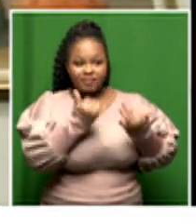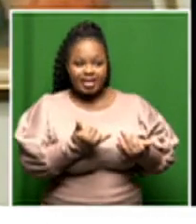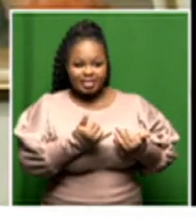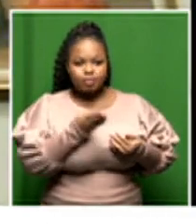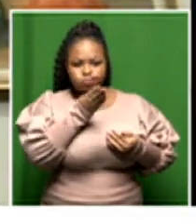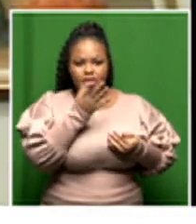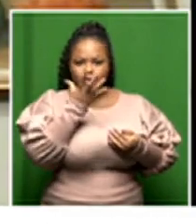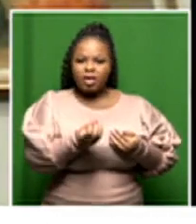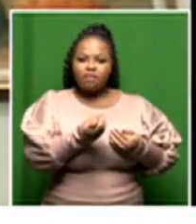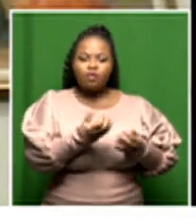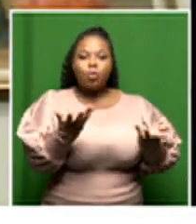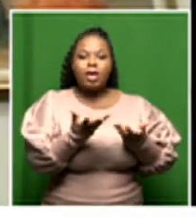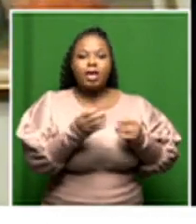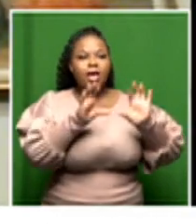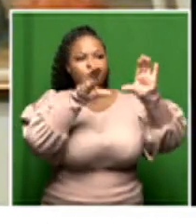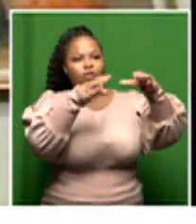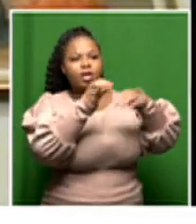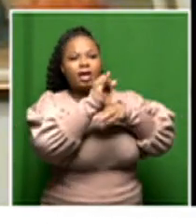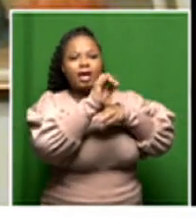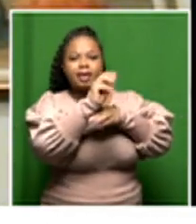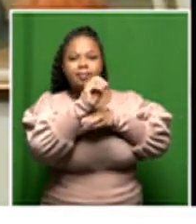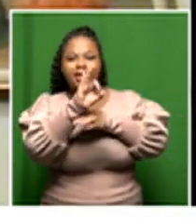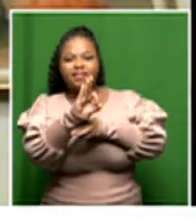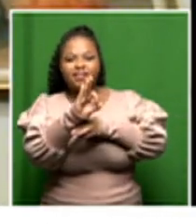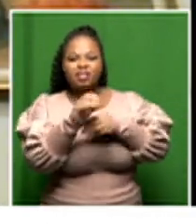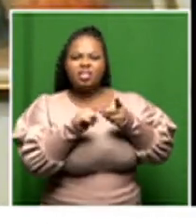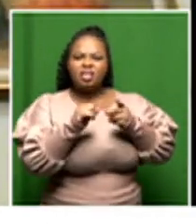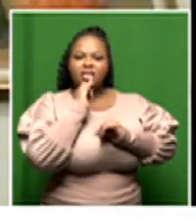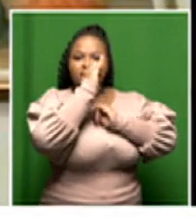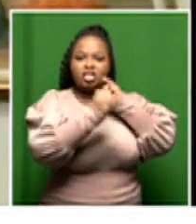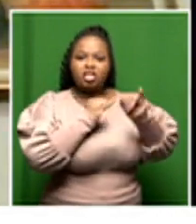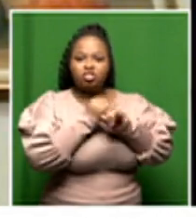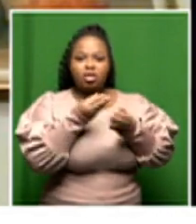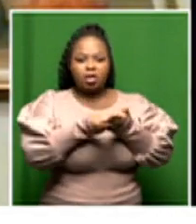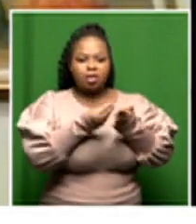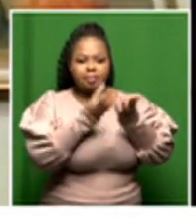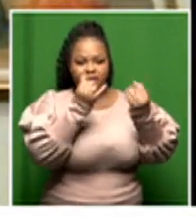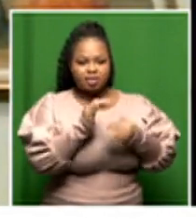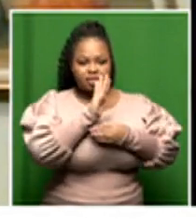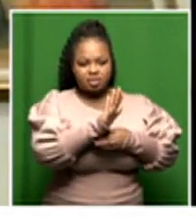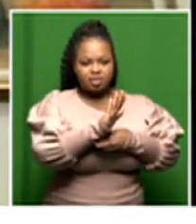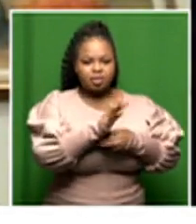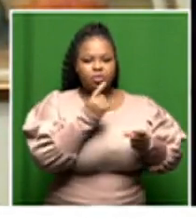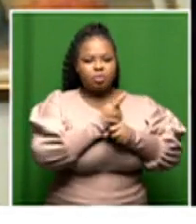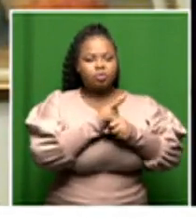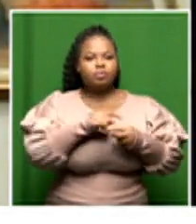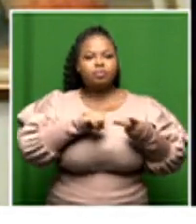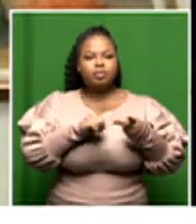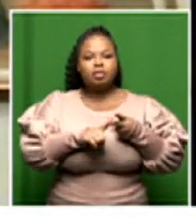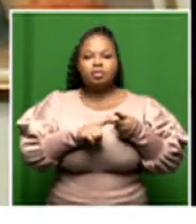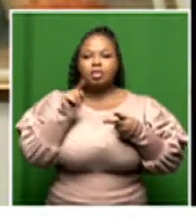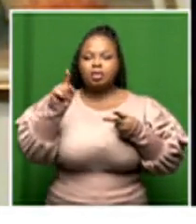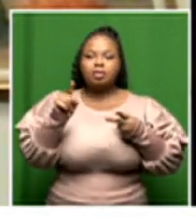the International Monetary Fund. There are aspects of the discussion that we don't agree with, and